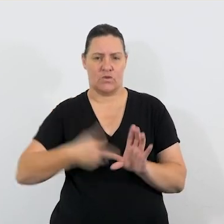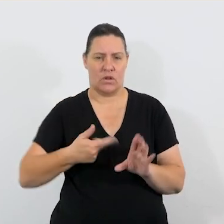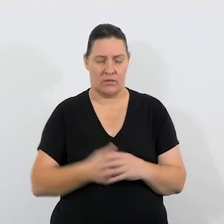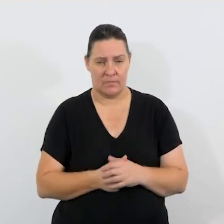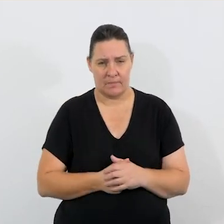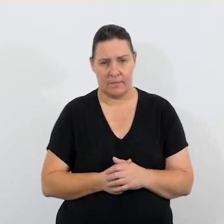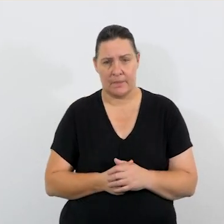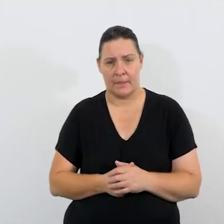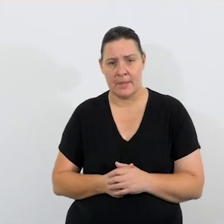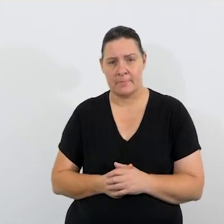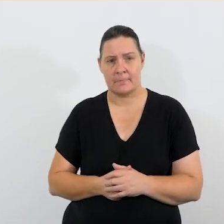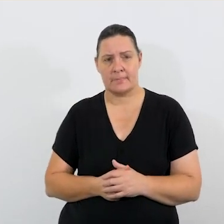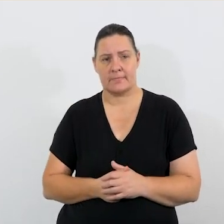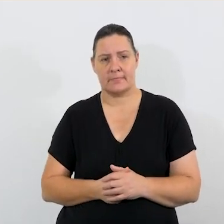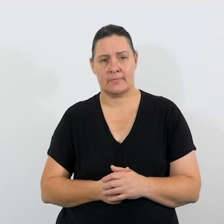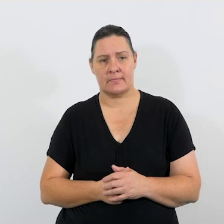fossil